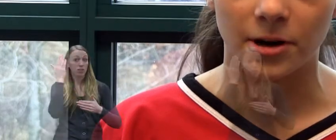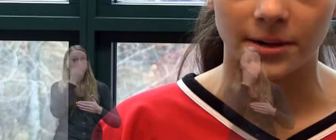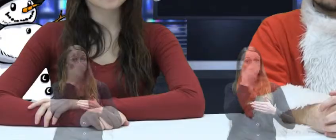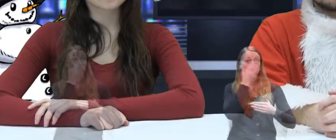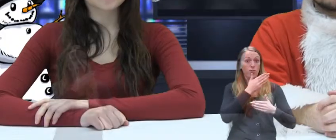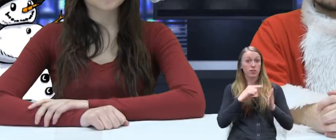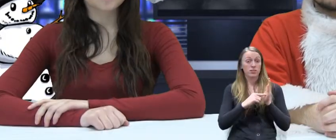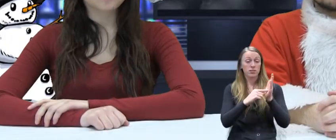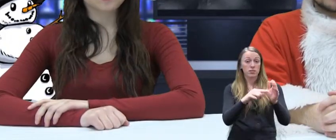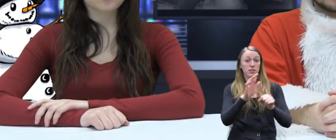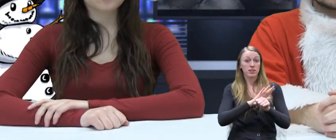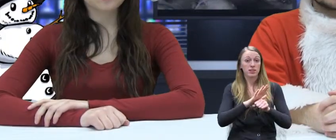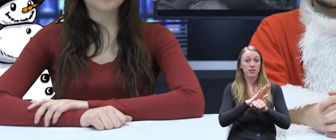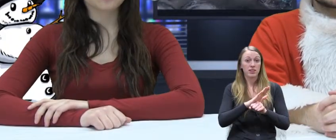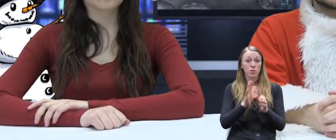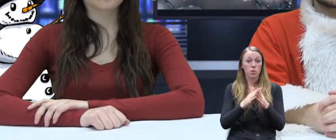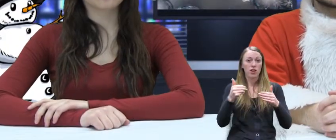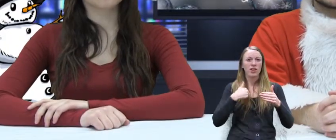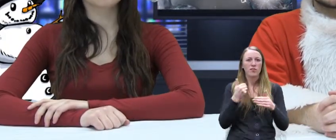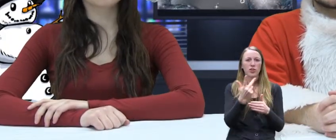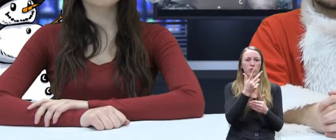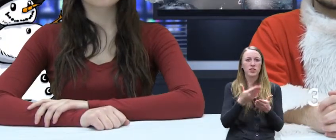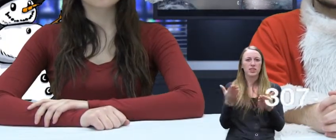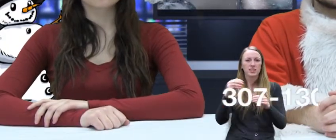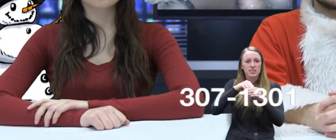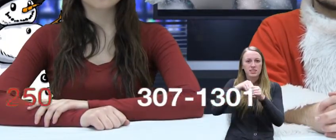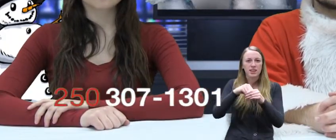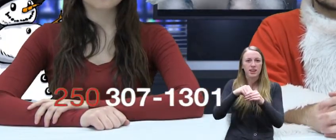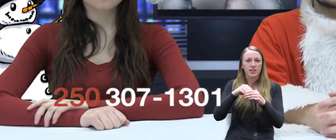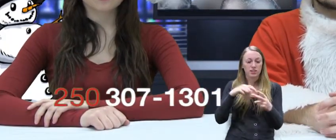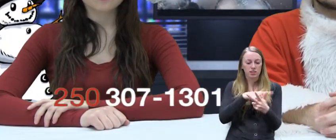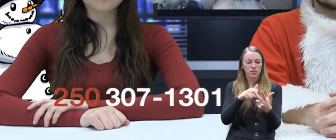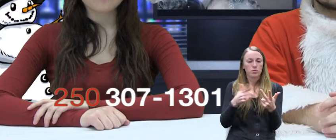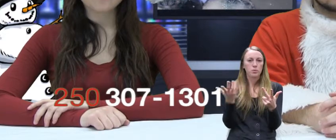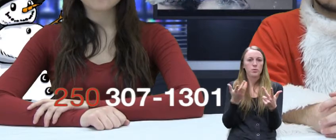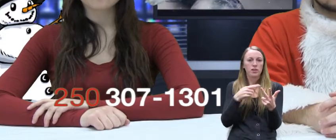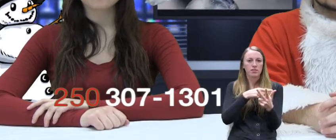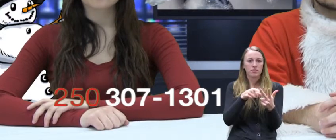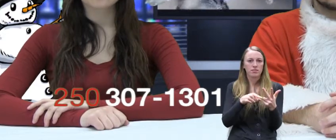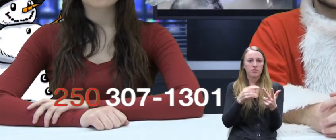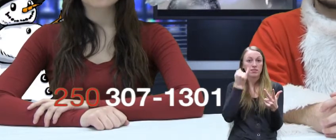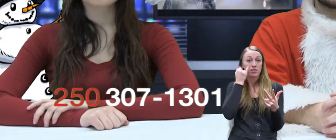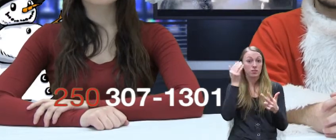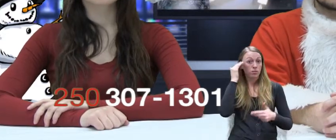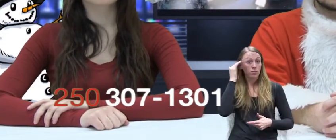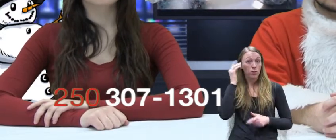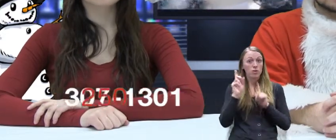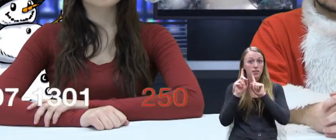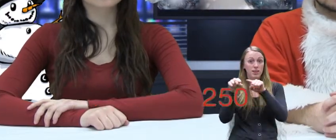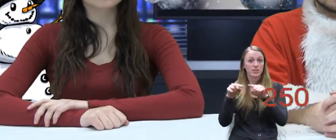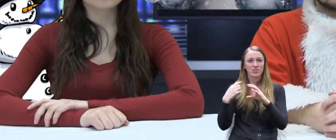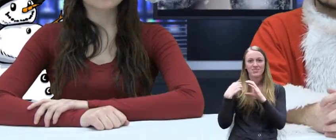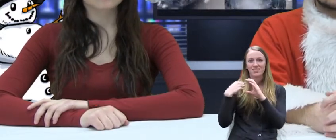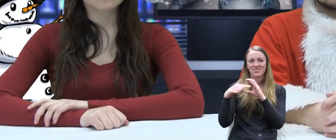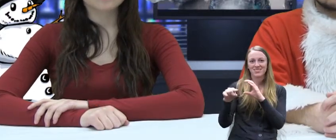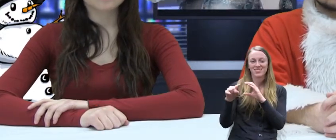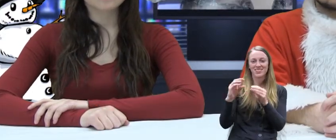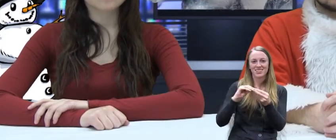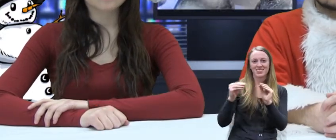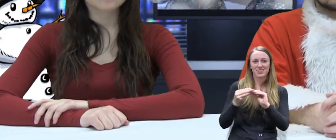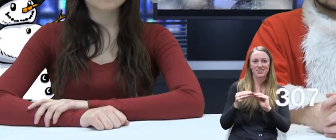by the library? To answer this question, text this number 250-307-1301 with your full name and what you think the answer is.